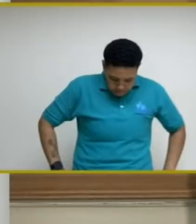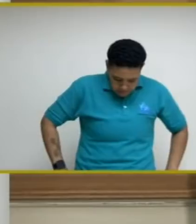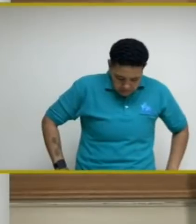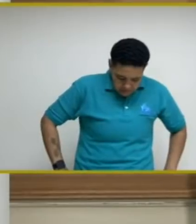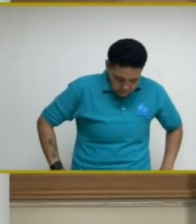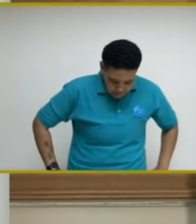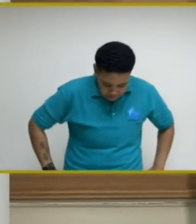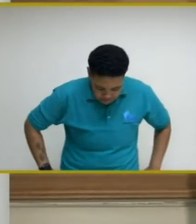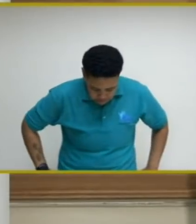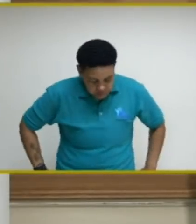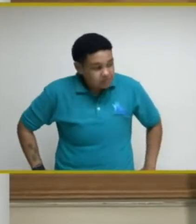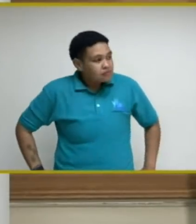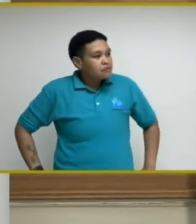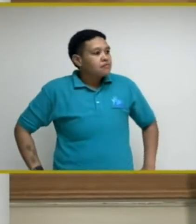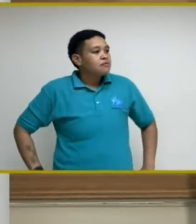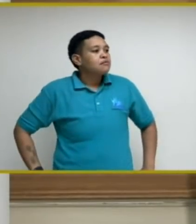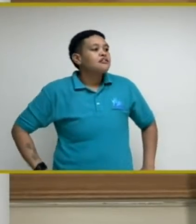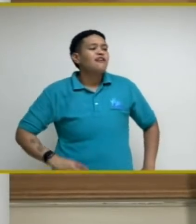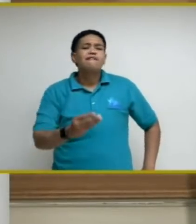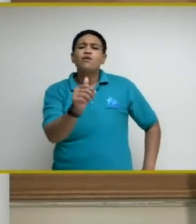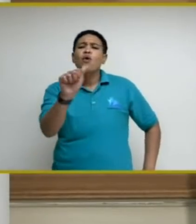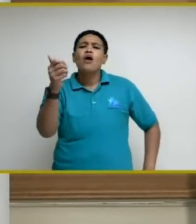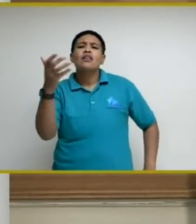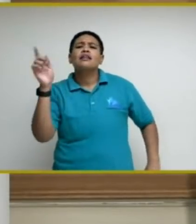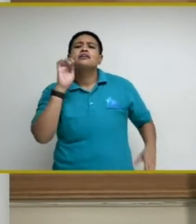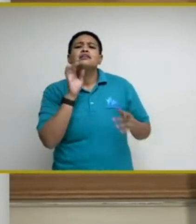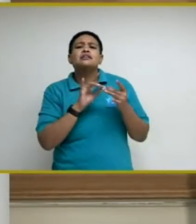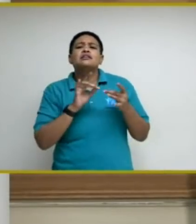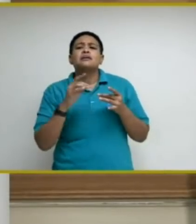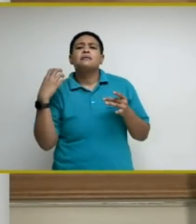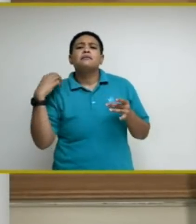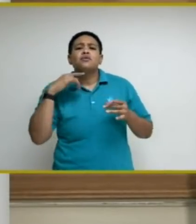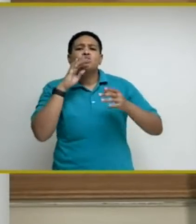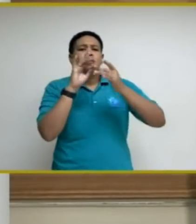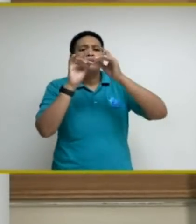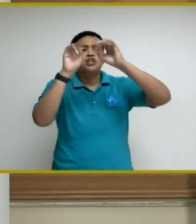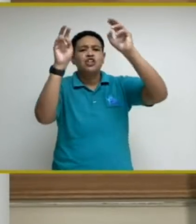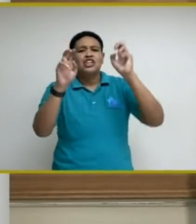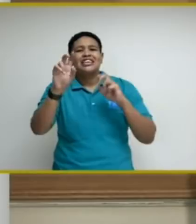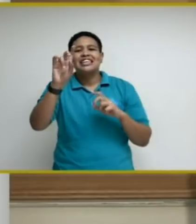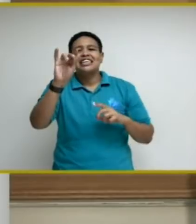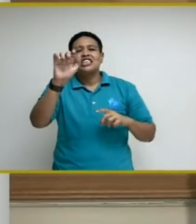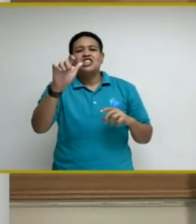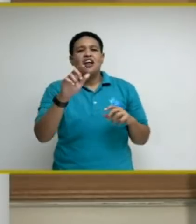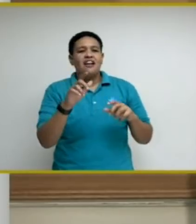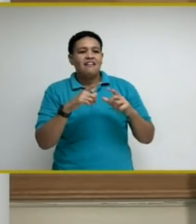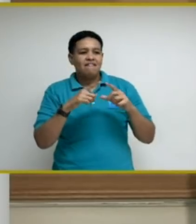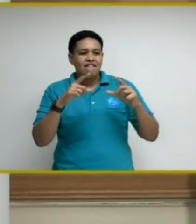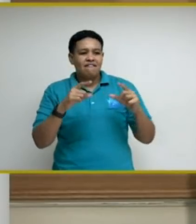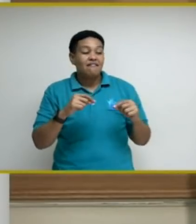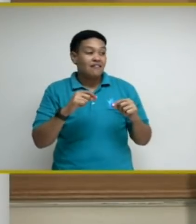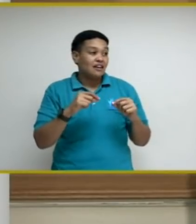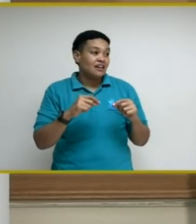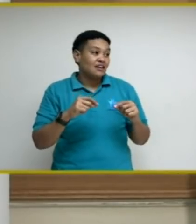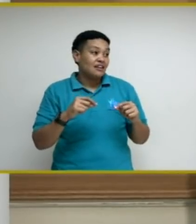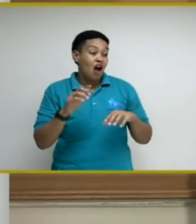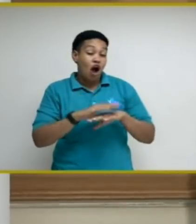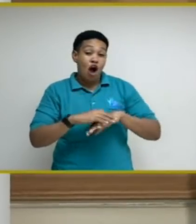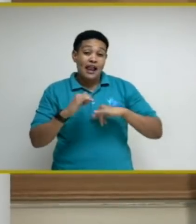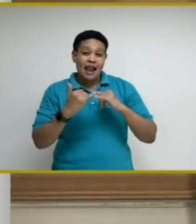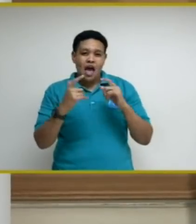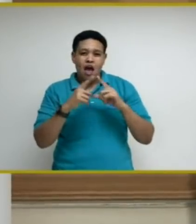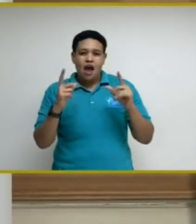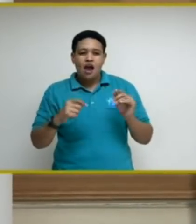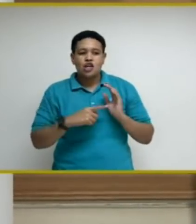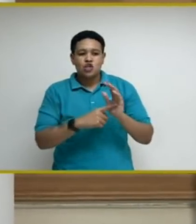ask the PS to speak to a matter. The issue of the digital vaccine cards, which I know